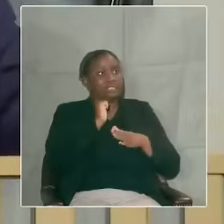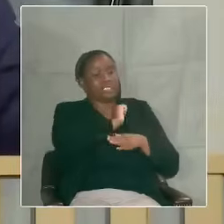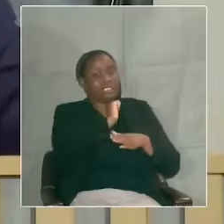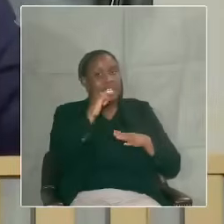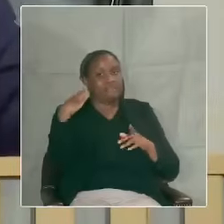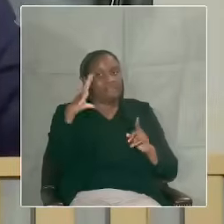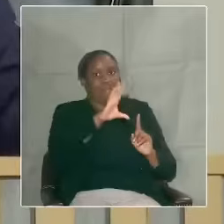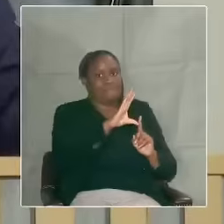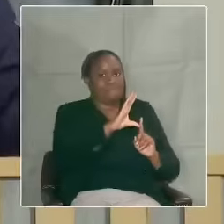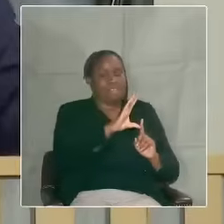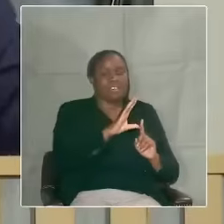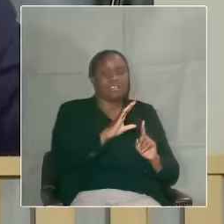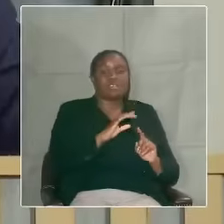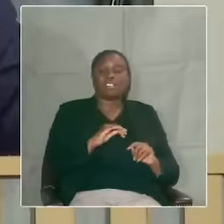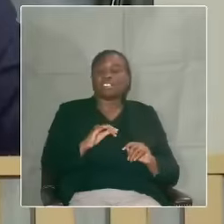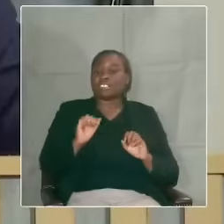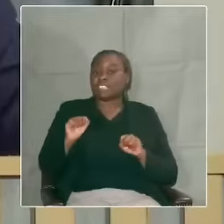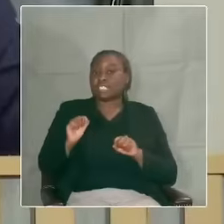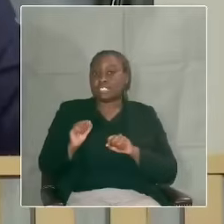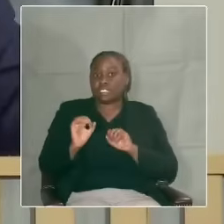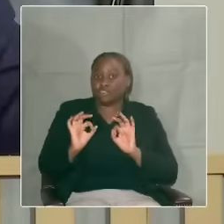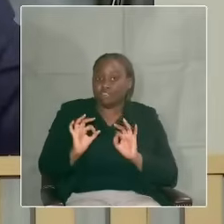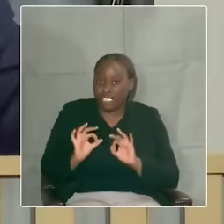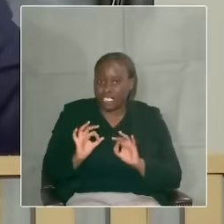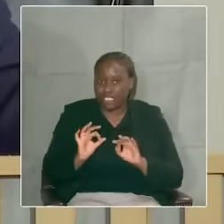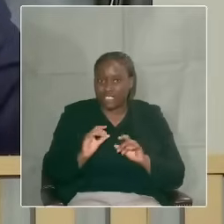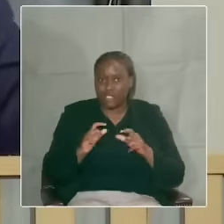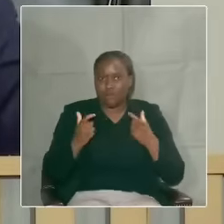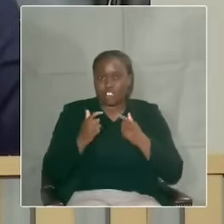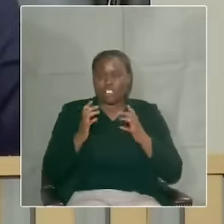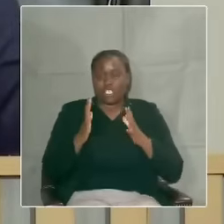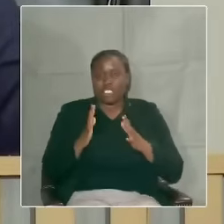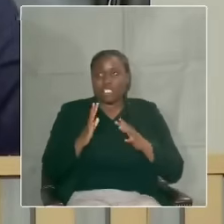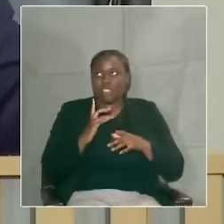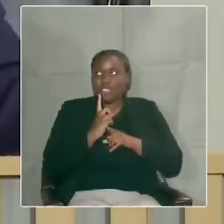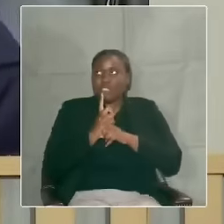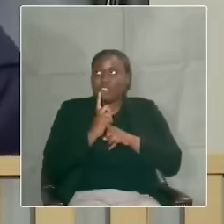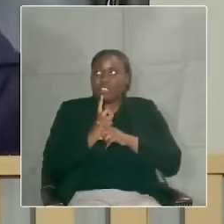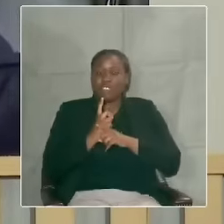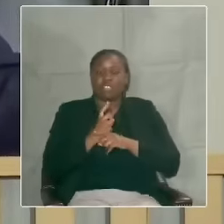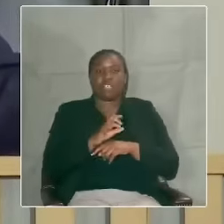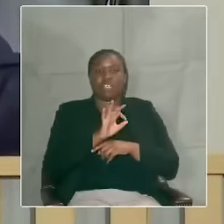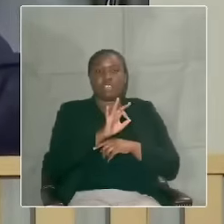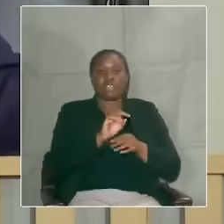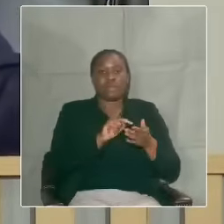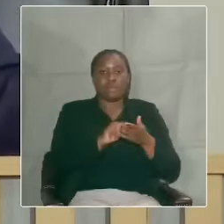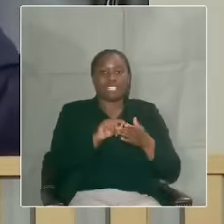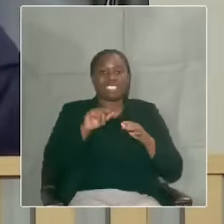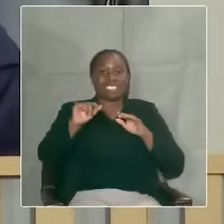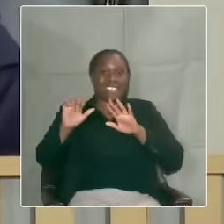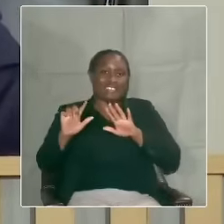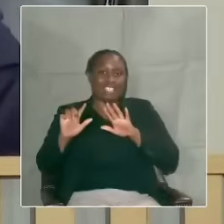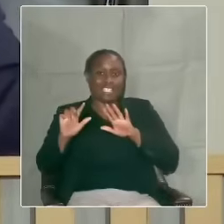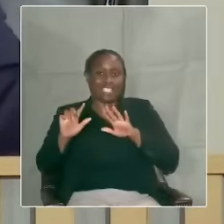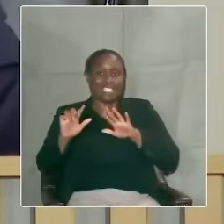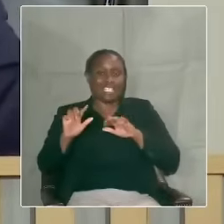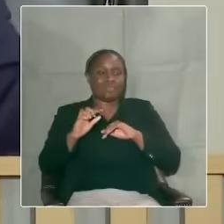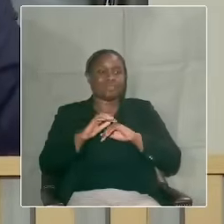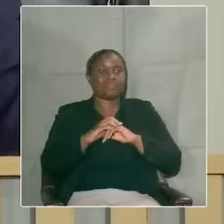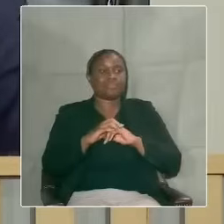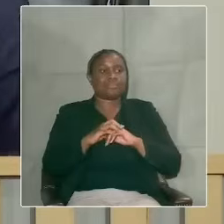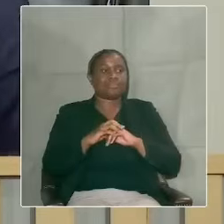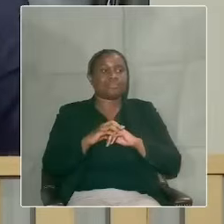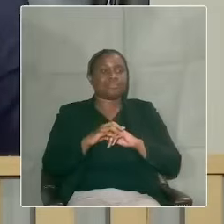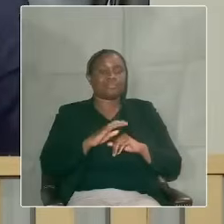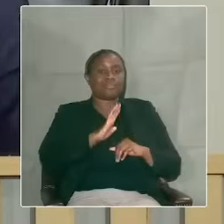that. That is correct, Commissioners. 3.7. Yes.